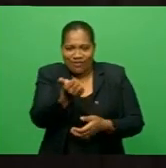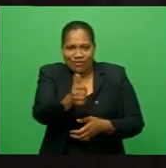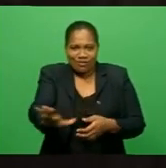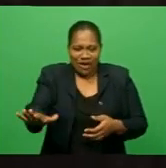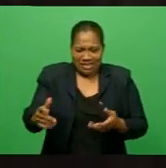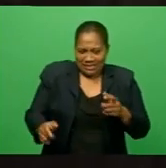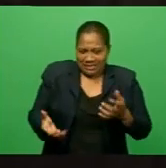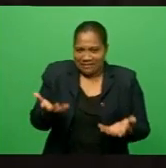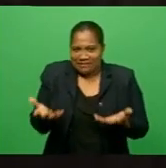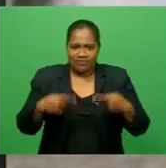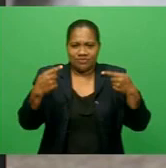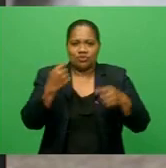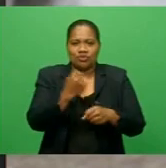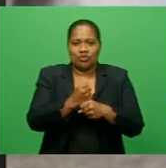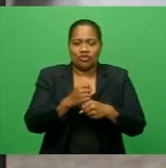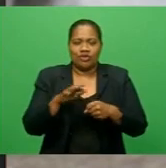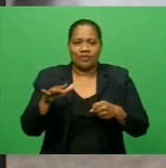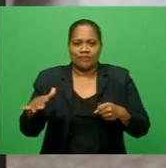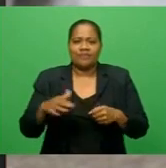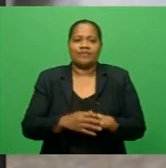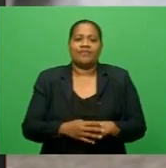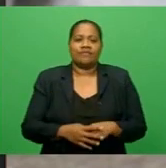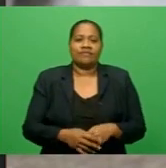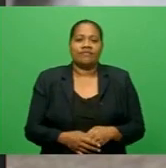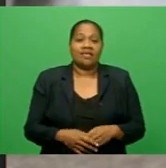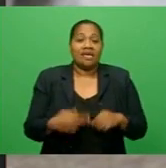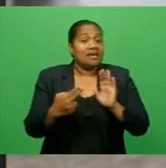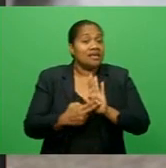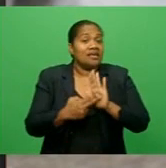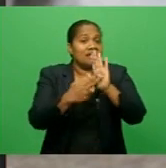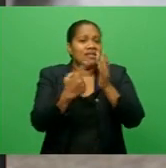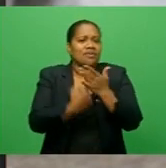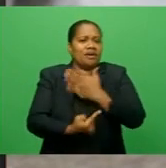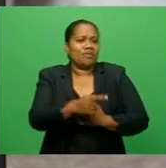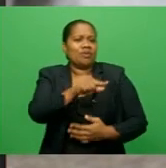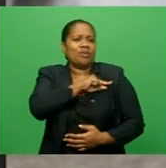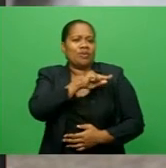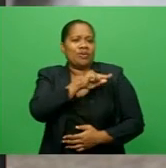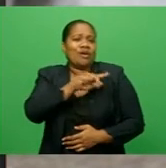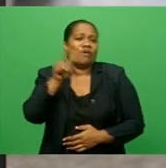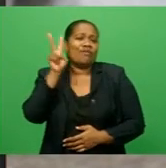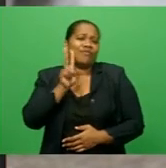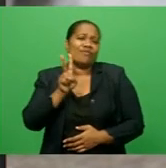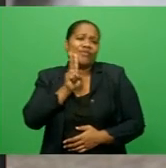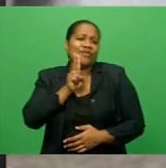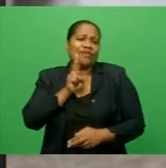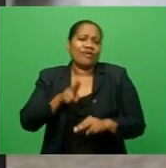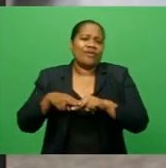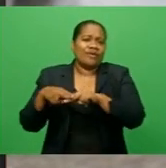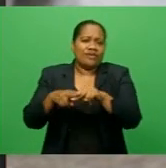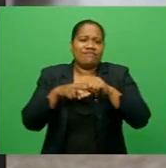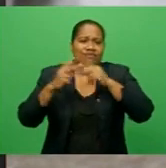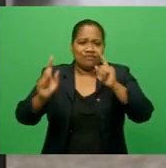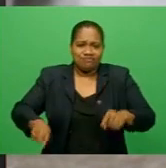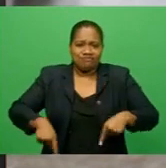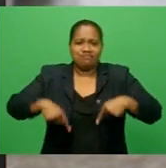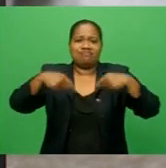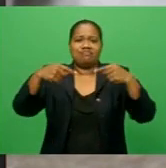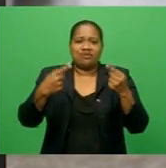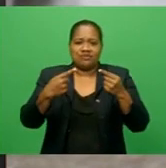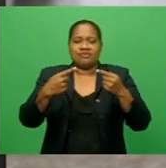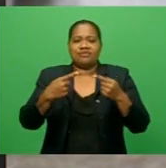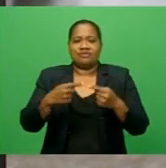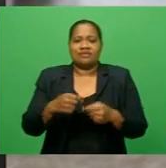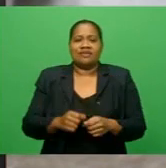hopefully getting that match against Georgia. Ezekiel Nandi has qualified for the Vodafone Fiji FAC semi-final, defeating Active